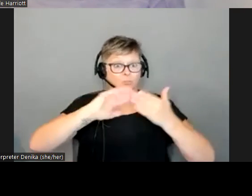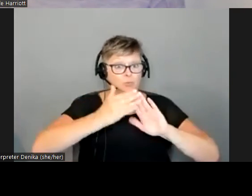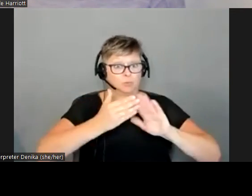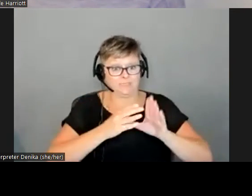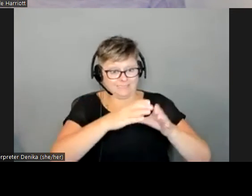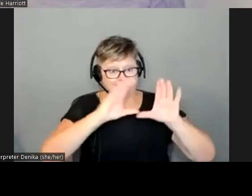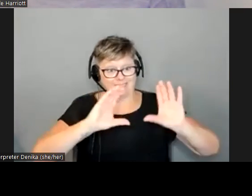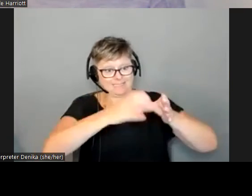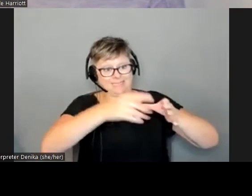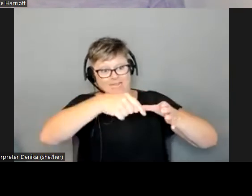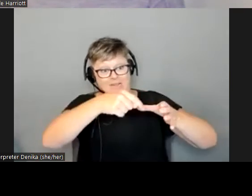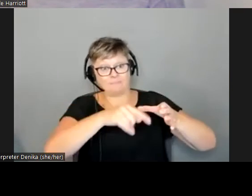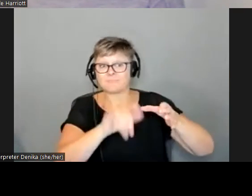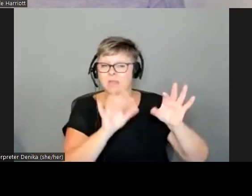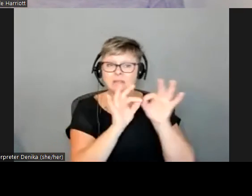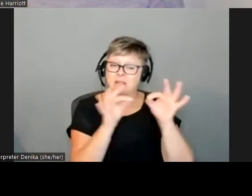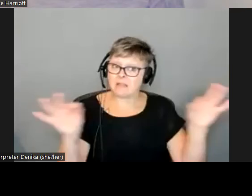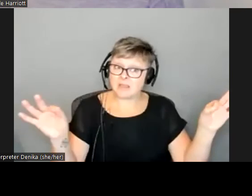communities, the language is